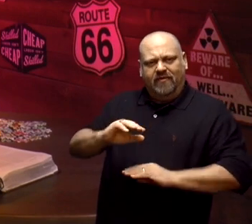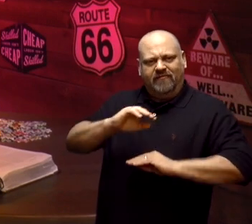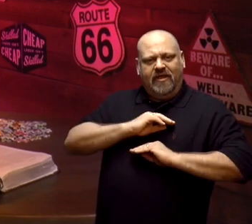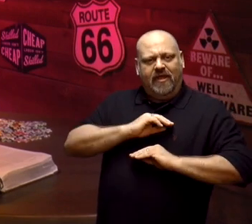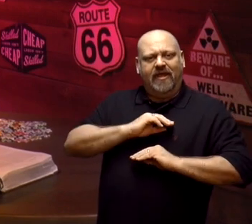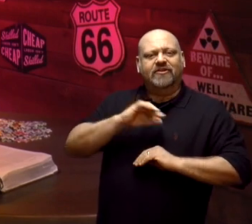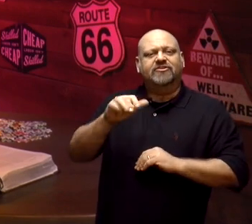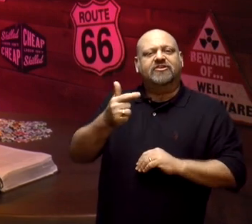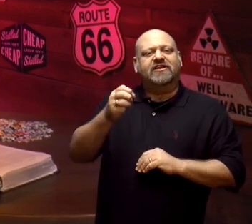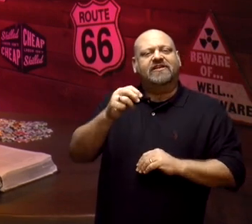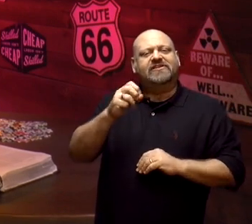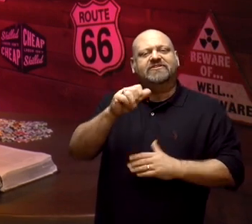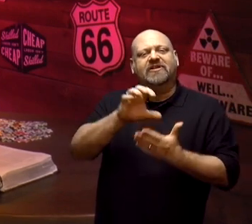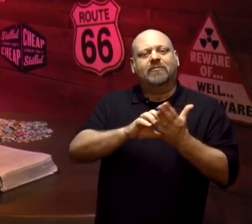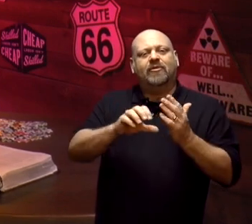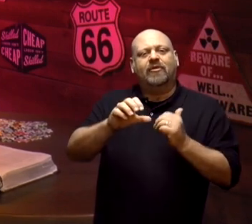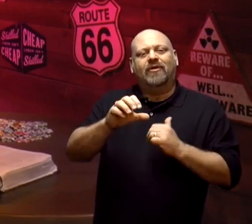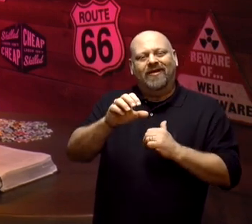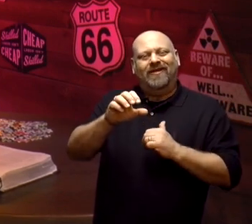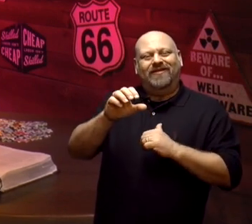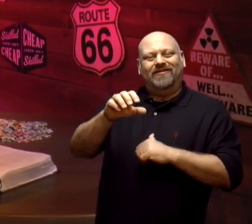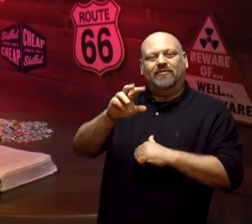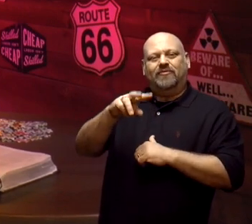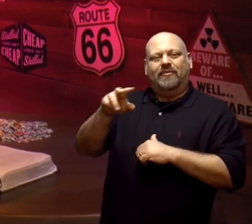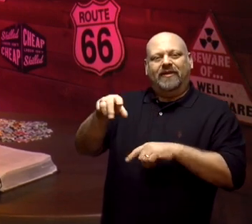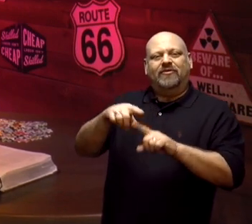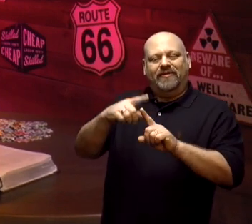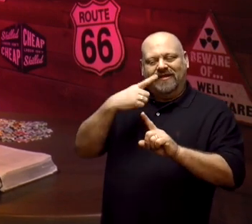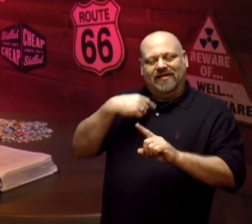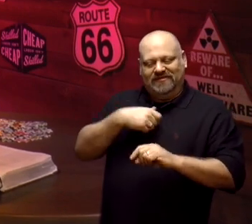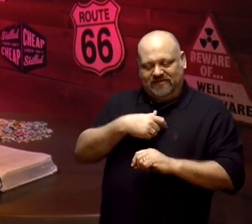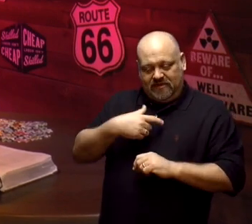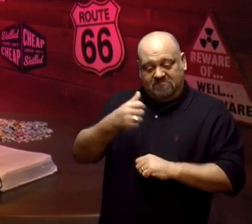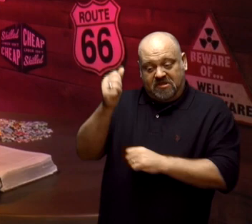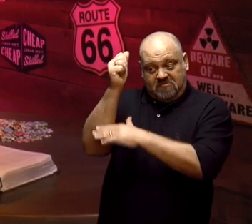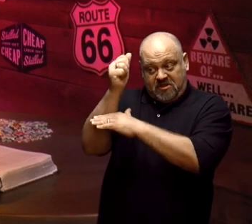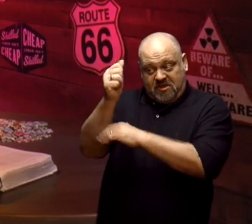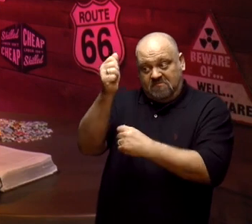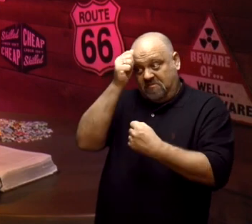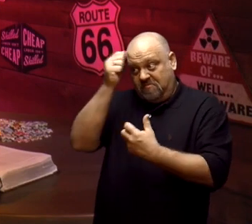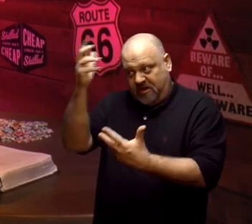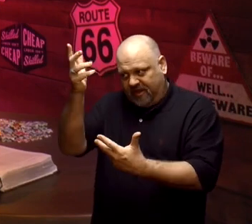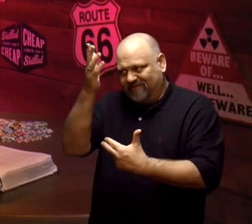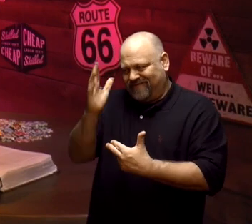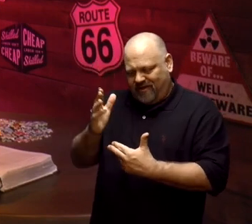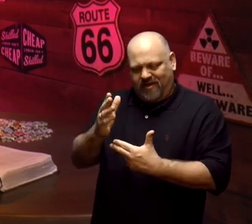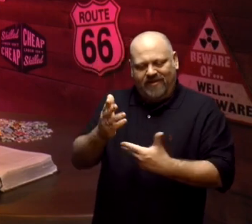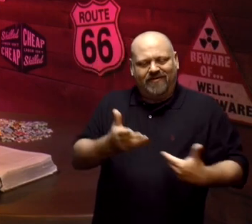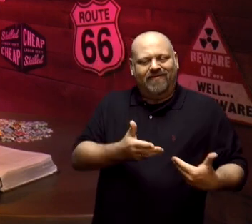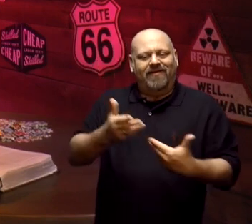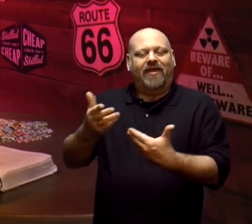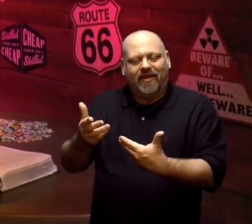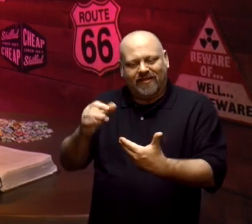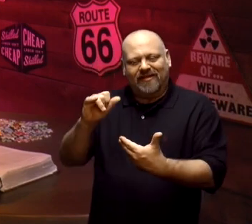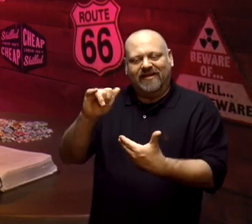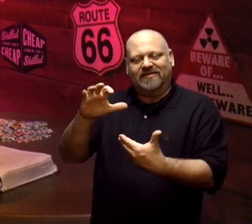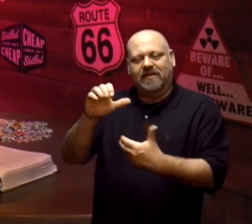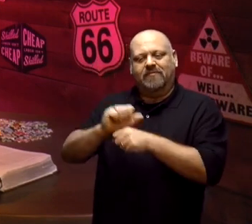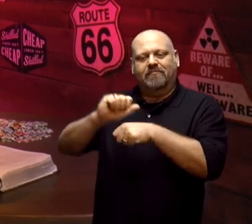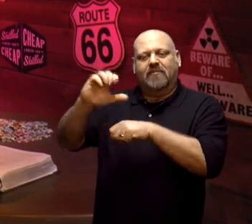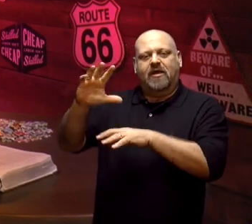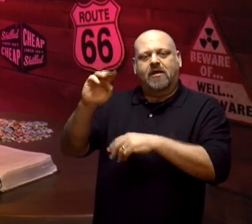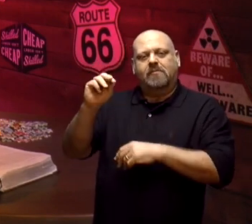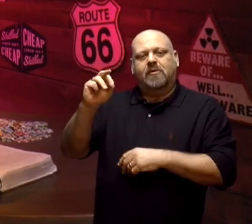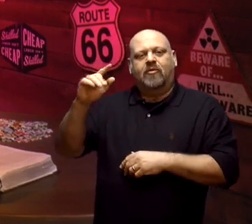Abraham obeyed God to the point that he took Isaac to Mount Moriah, made an altar on which he placed his son, and drew